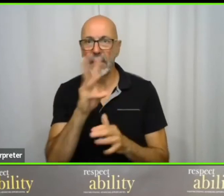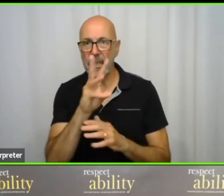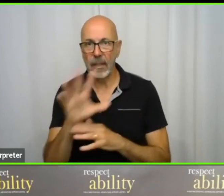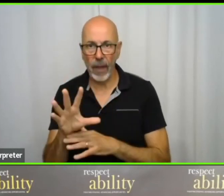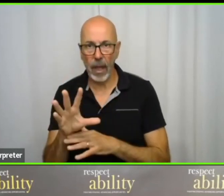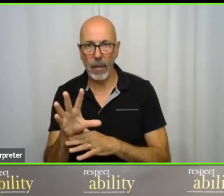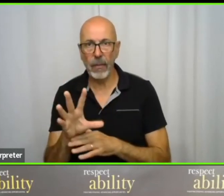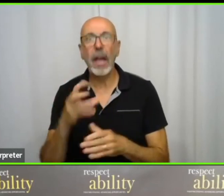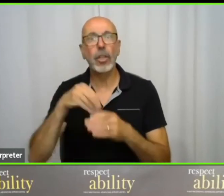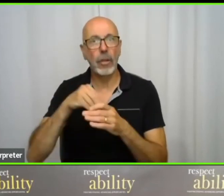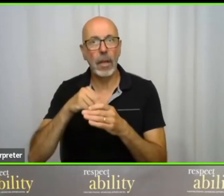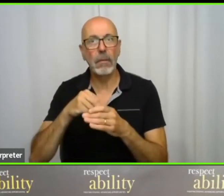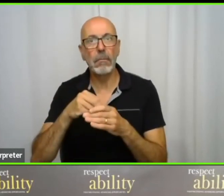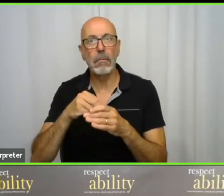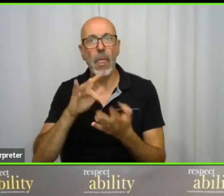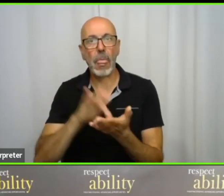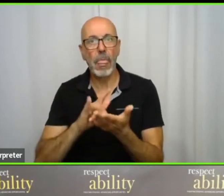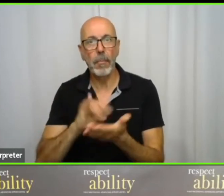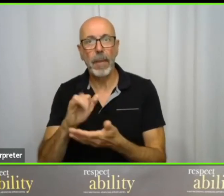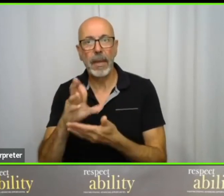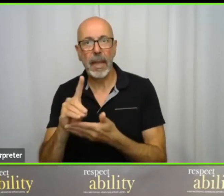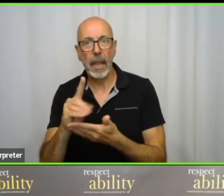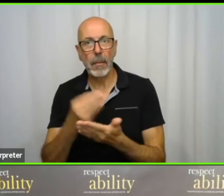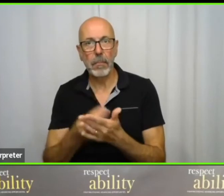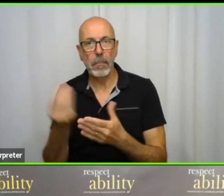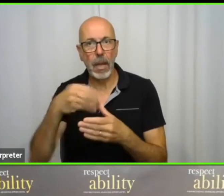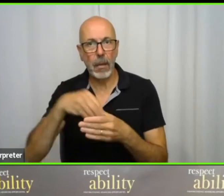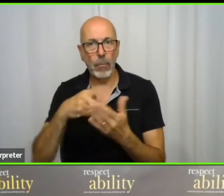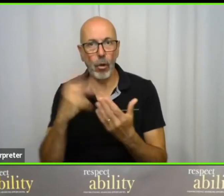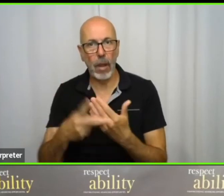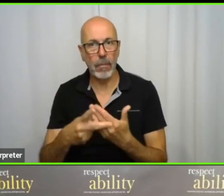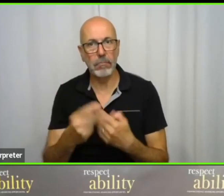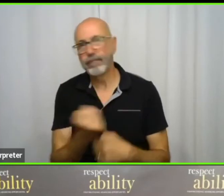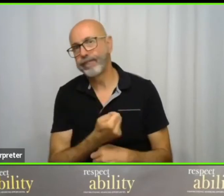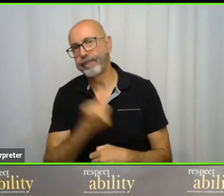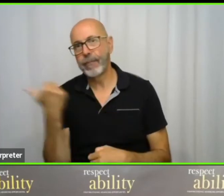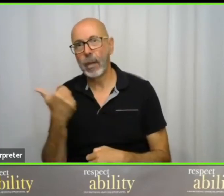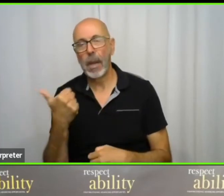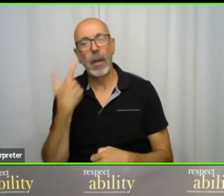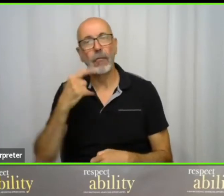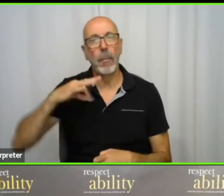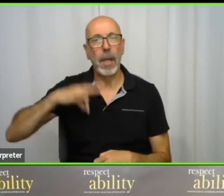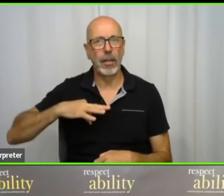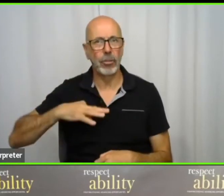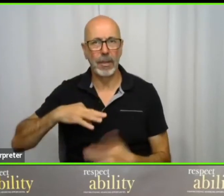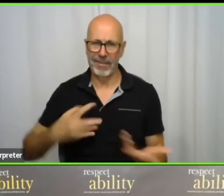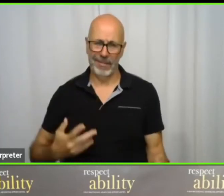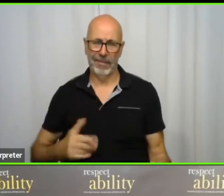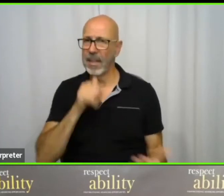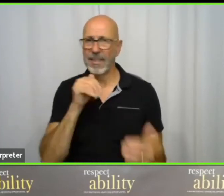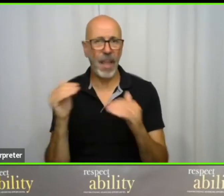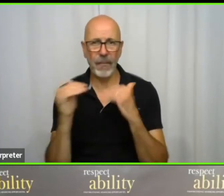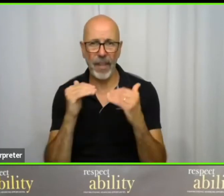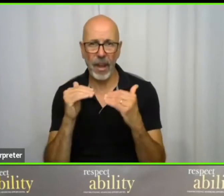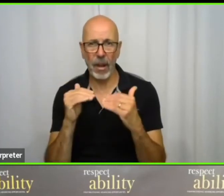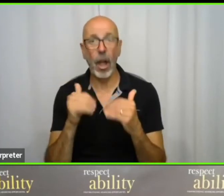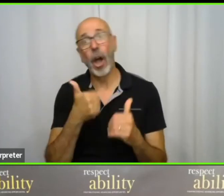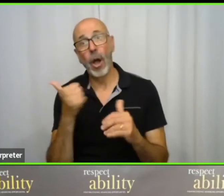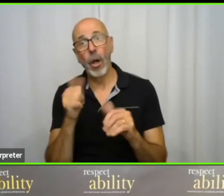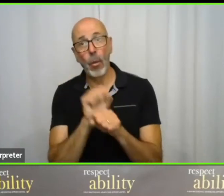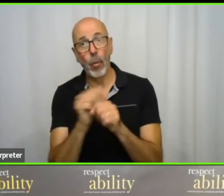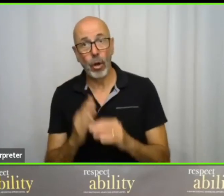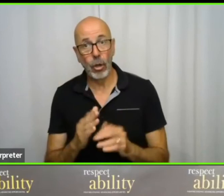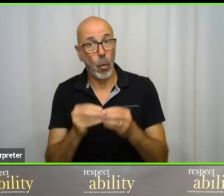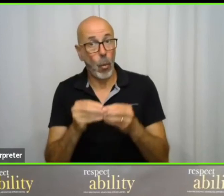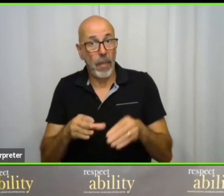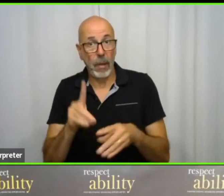in a Medicaid buying program, you're kicked out of eligibility. And that's not fair. Other people, other workers without disabilities are